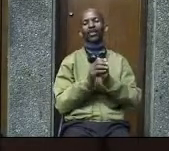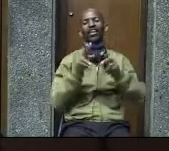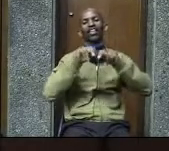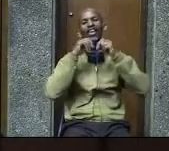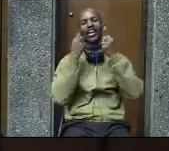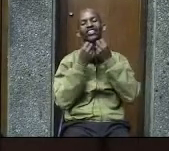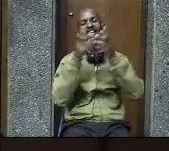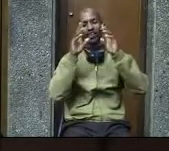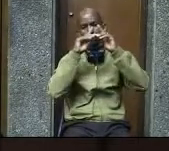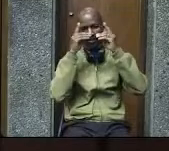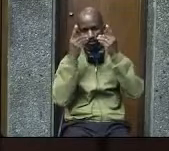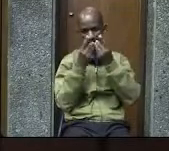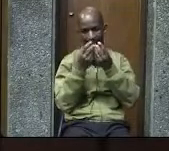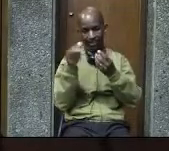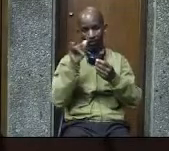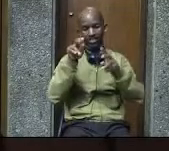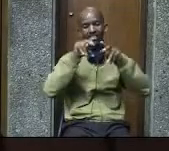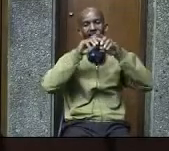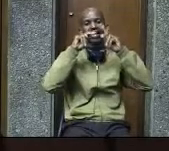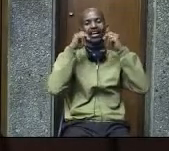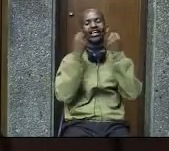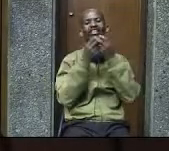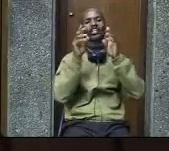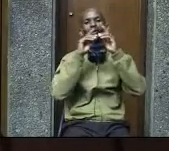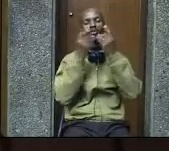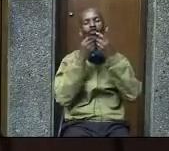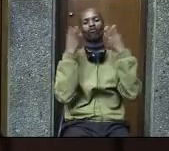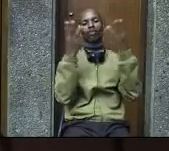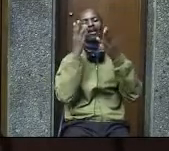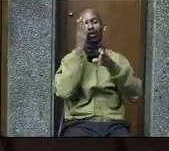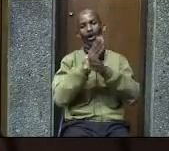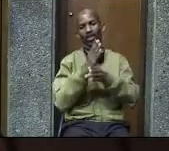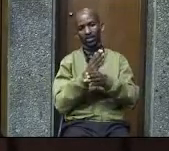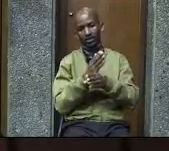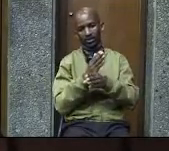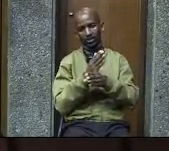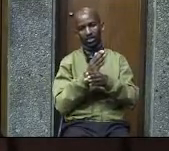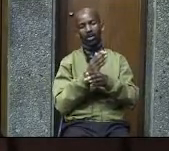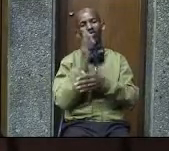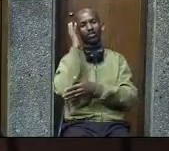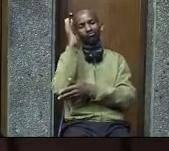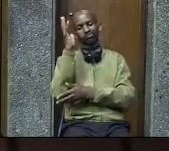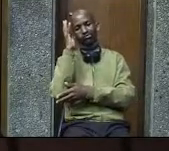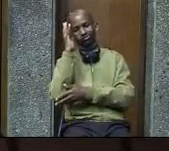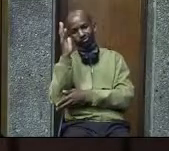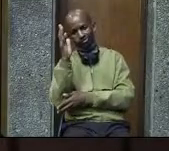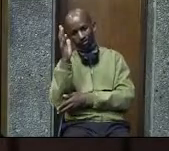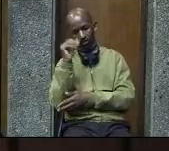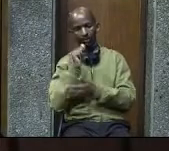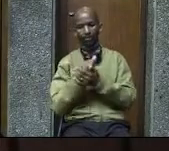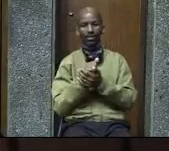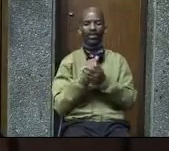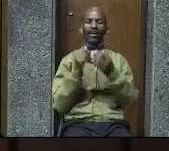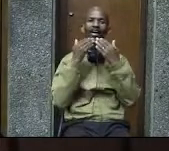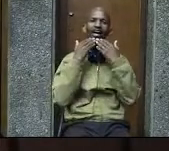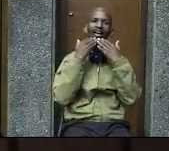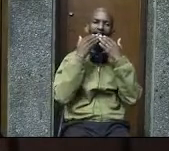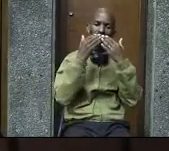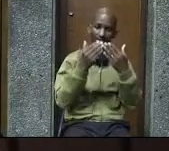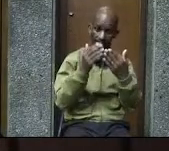national department, which is a National Department of Public Works, for the presentation. Ke lebohe